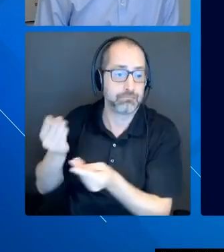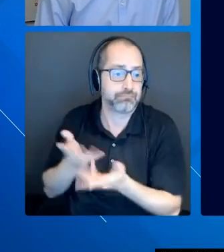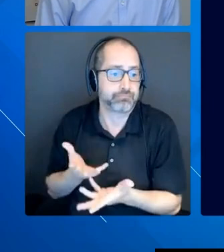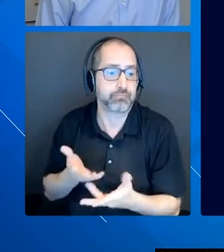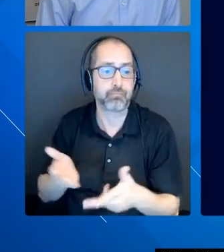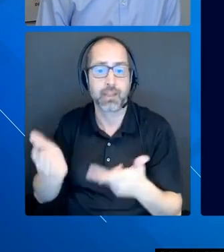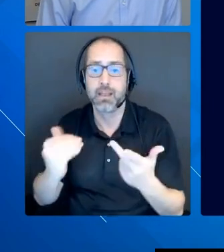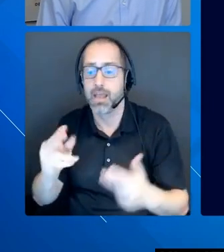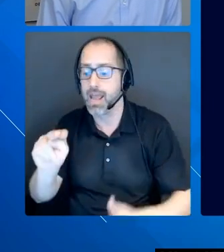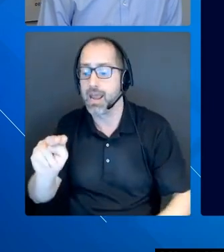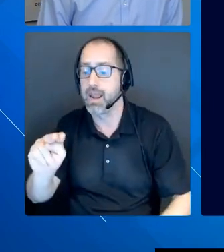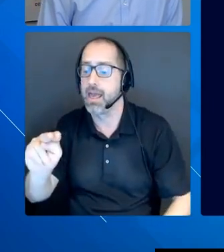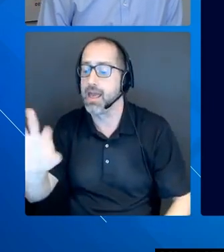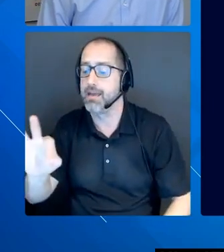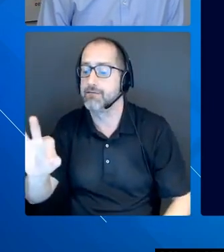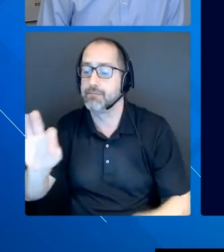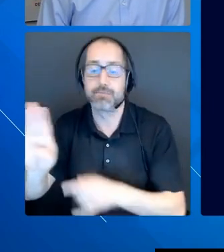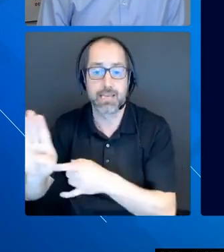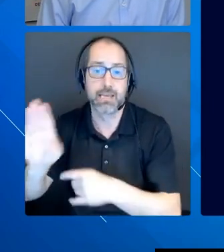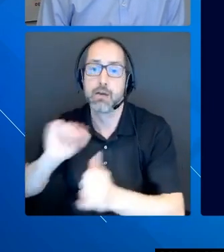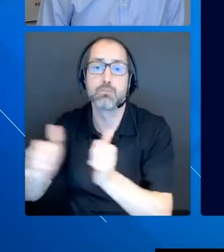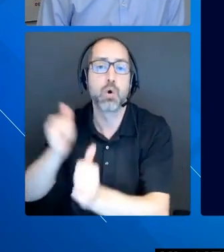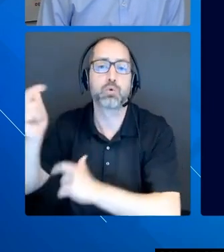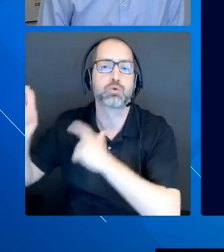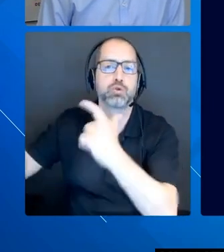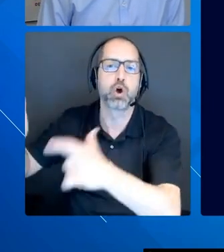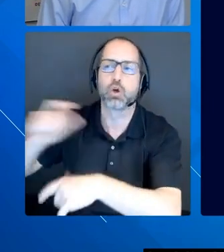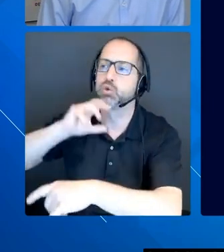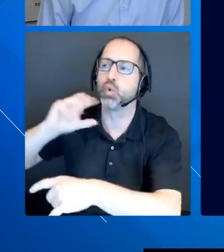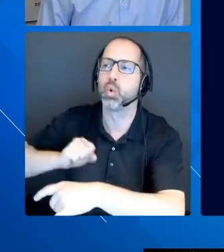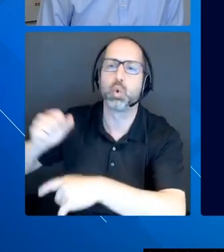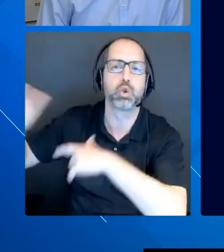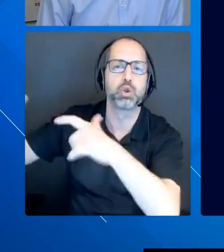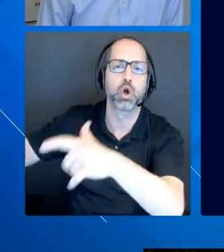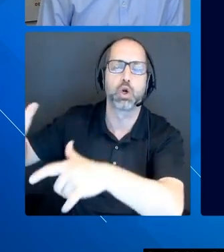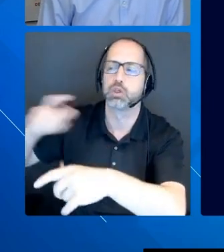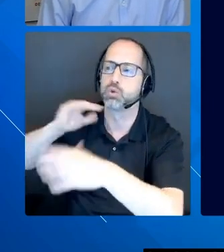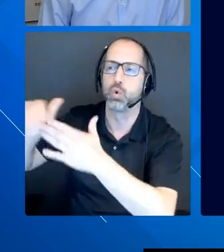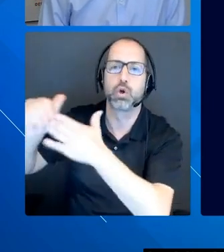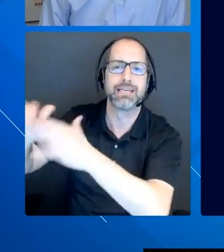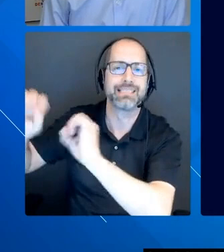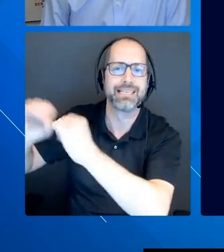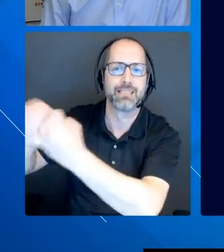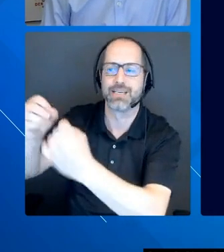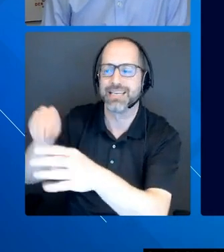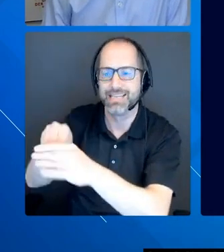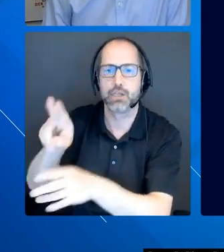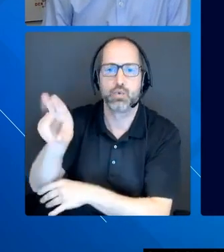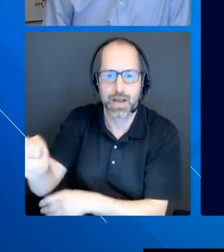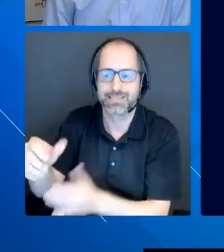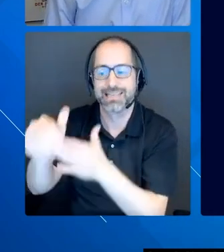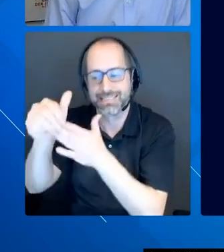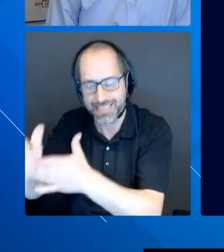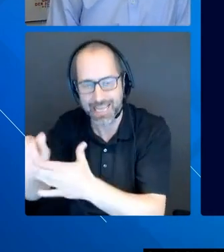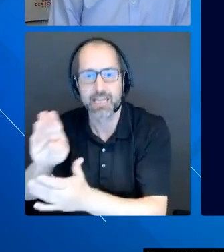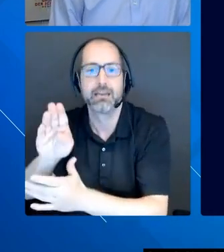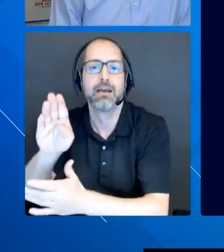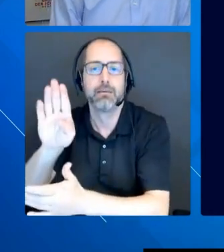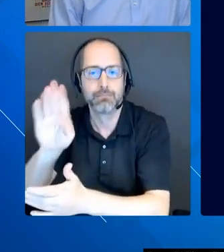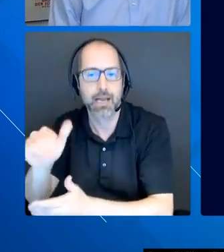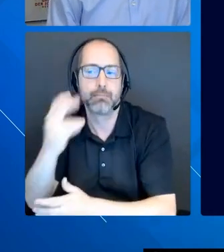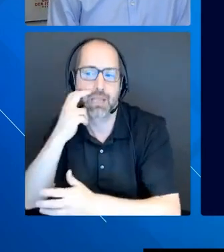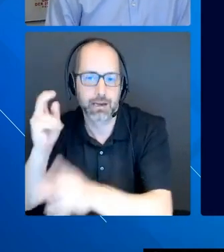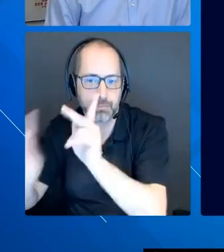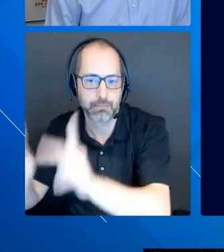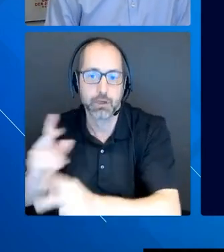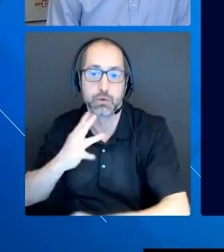is the oldest and largest organization led by blind people in the United States. So pretty good is like